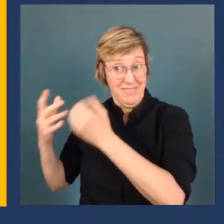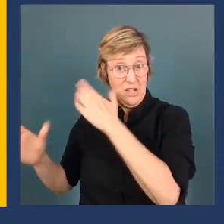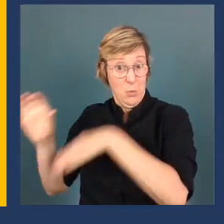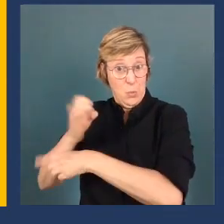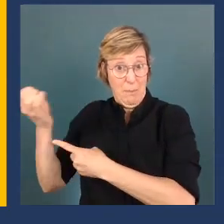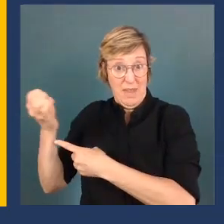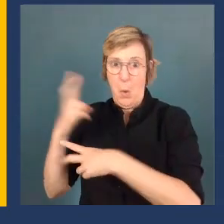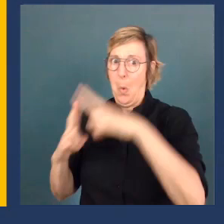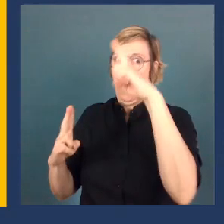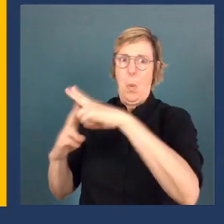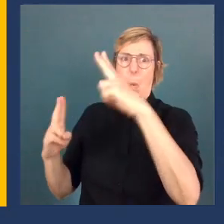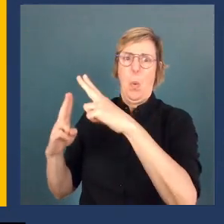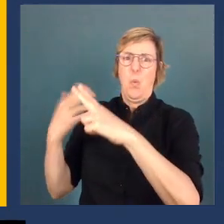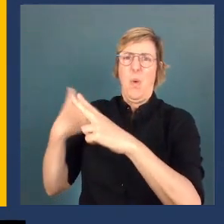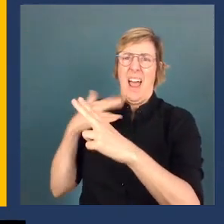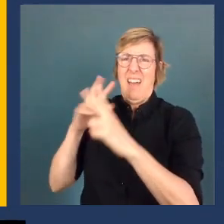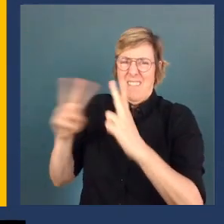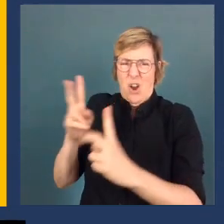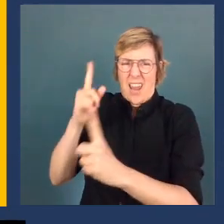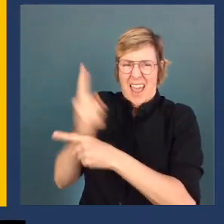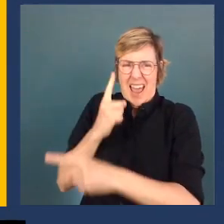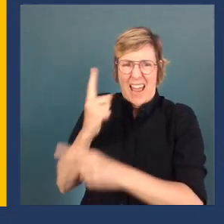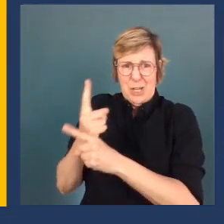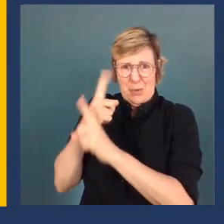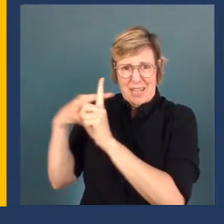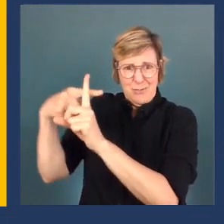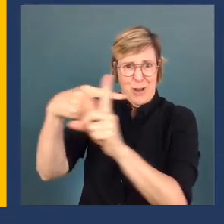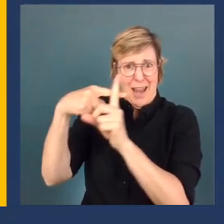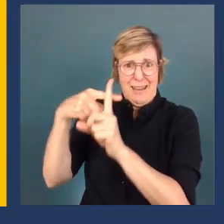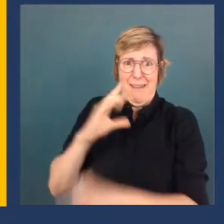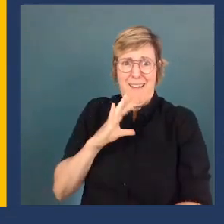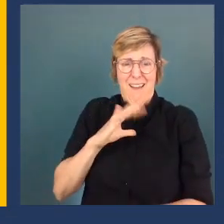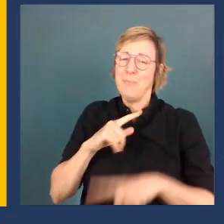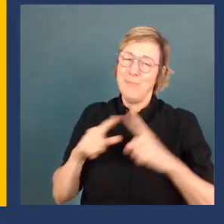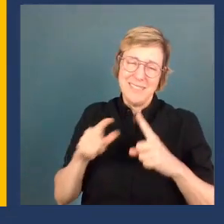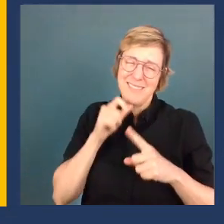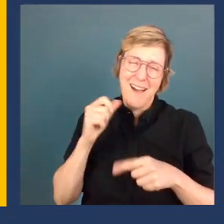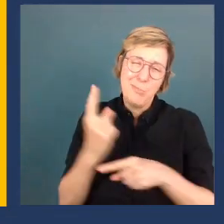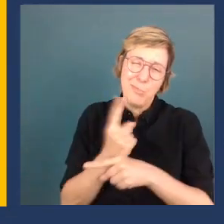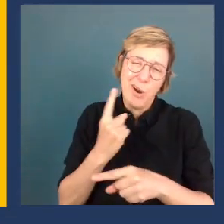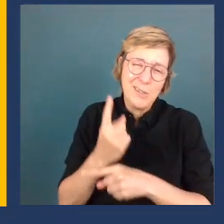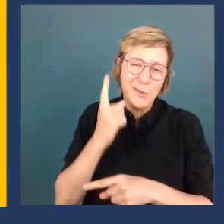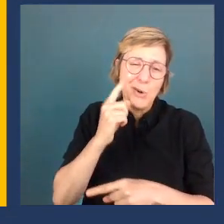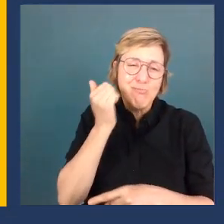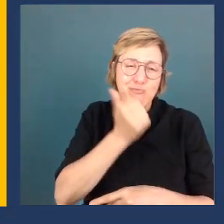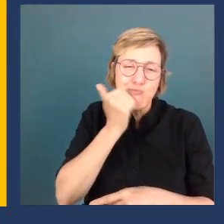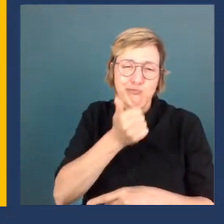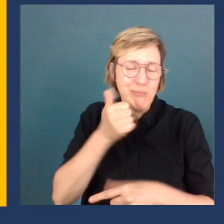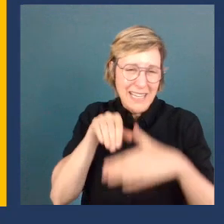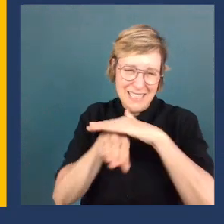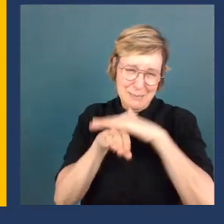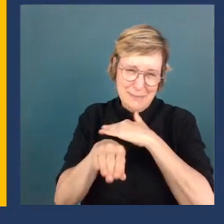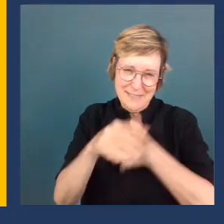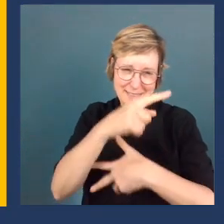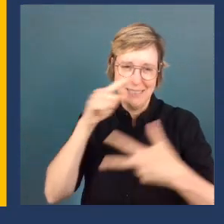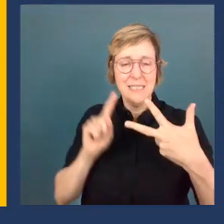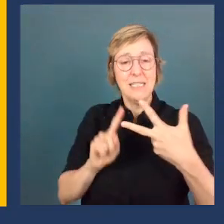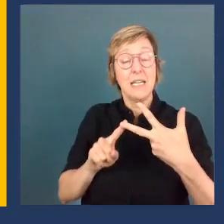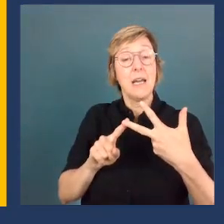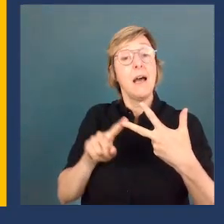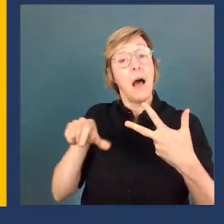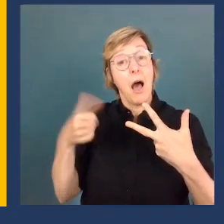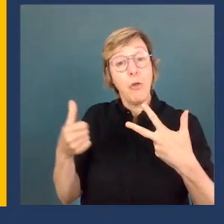gold standard because it's so accurate, but it's not really practical for accessibility scenarios. The third and most common is